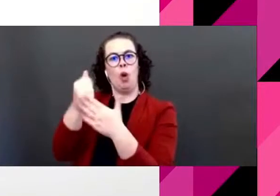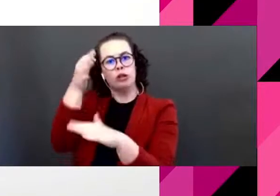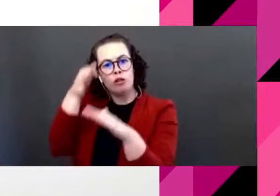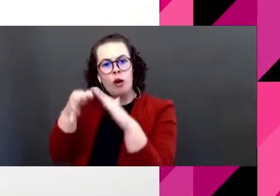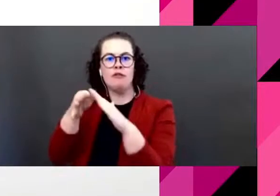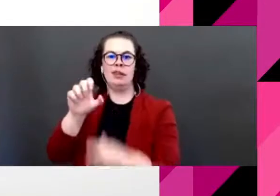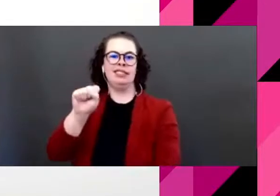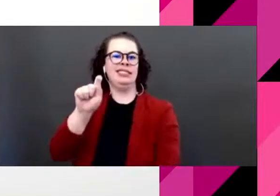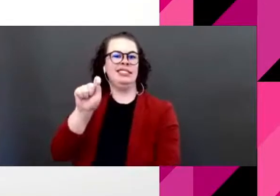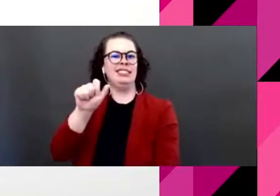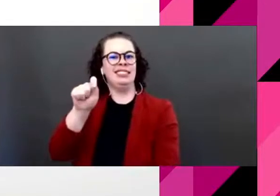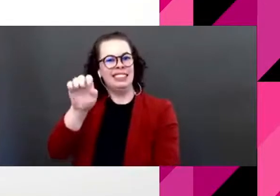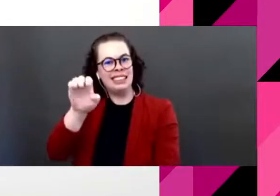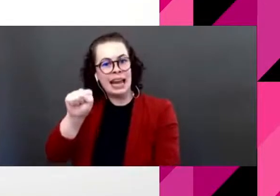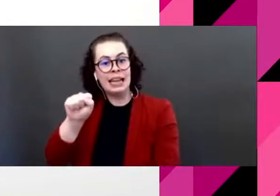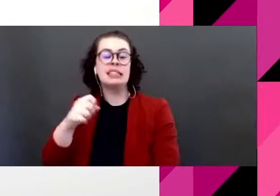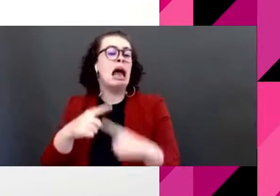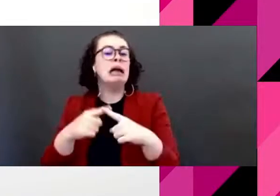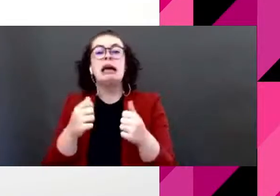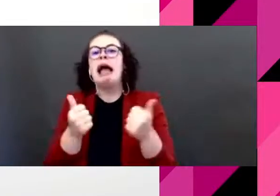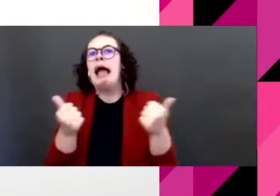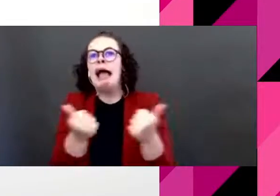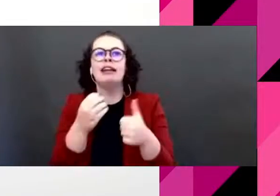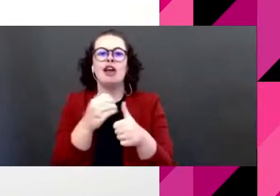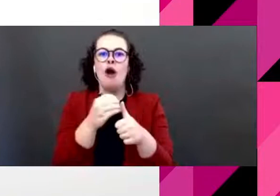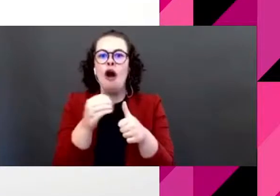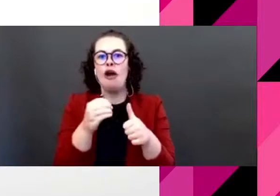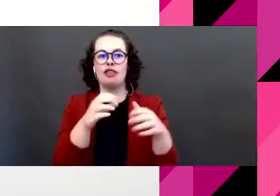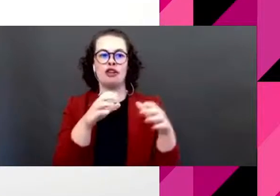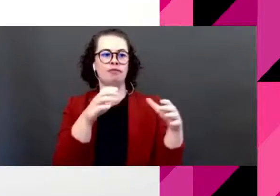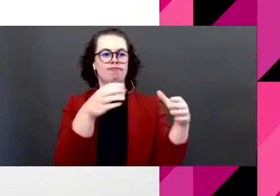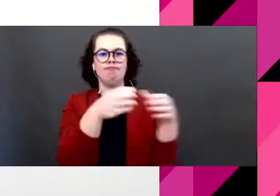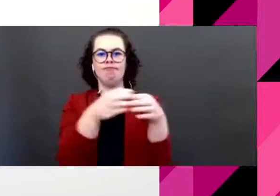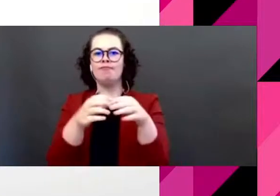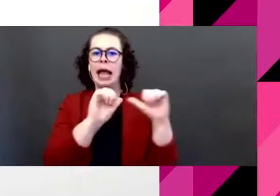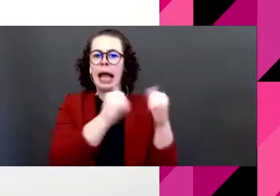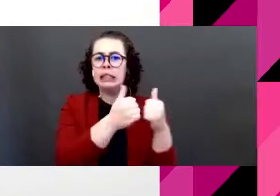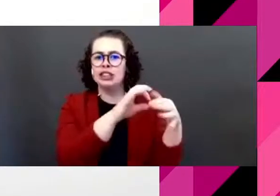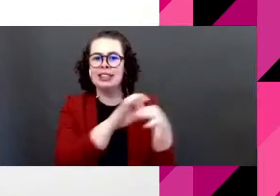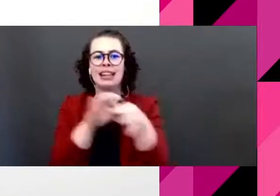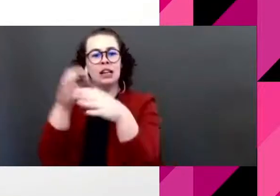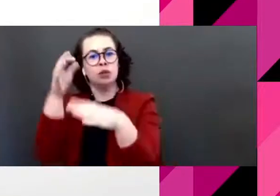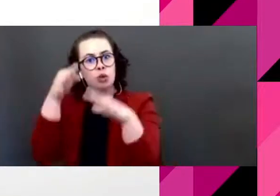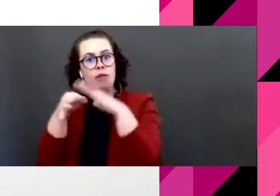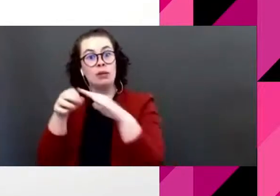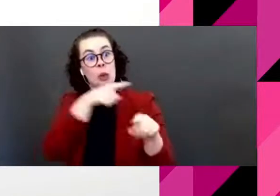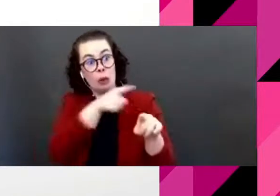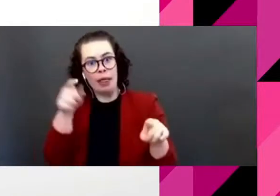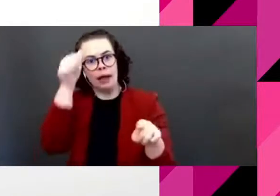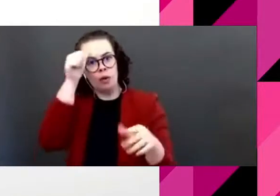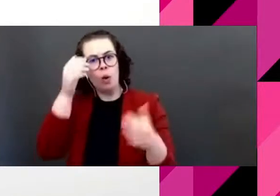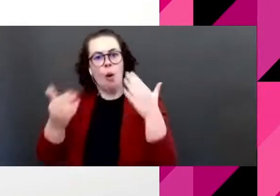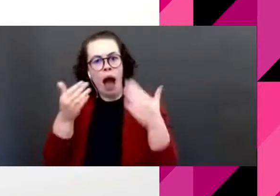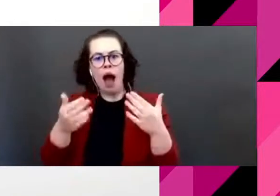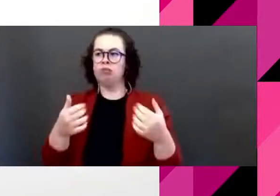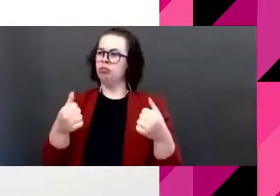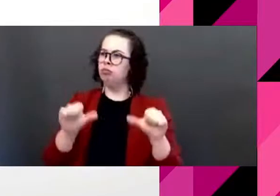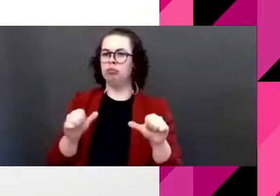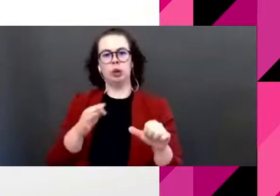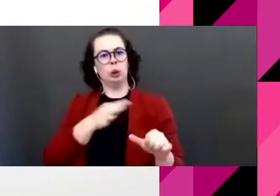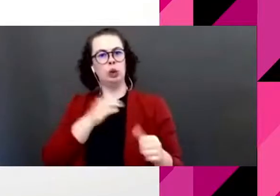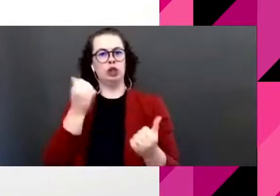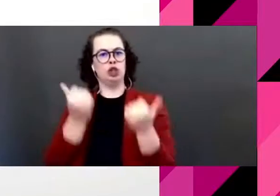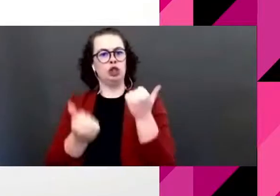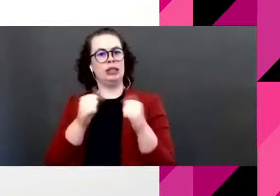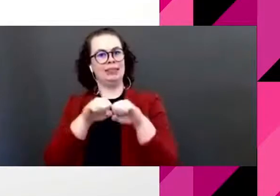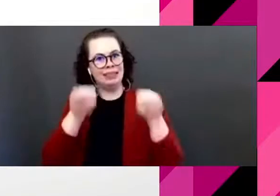general, any other actor to design, develop and modify and implement their justice systems so that they can actually